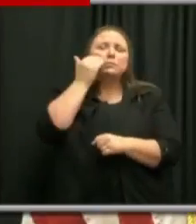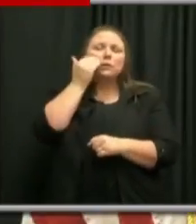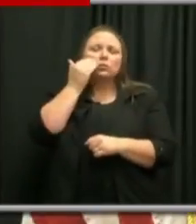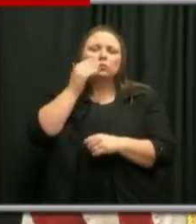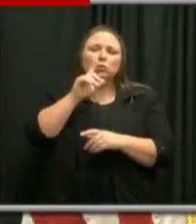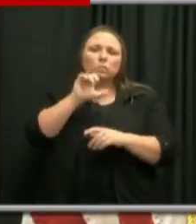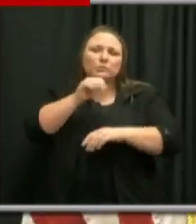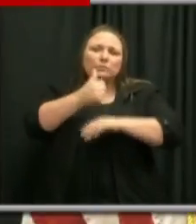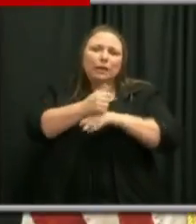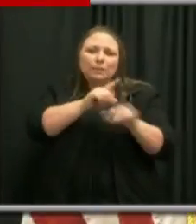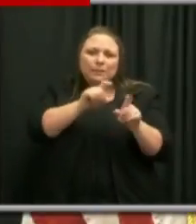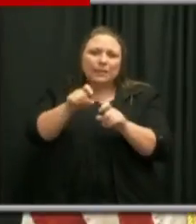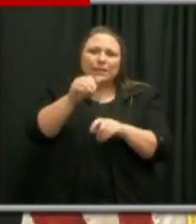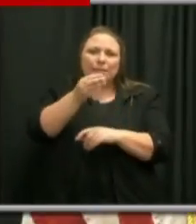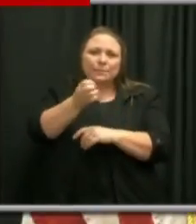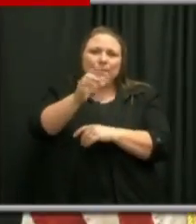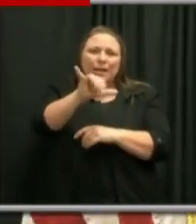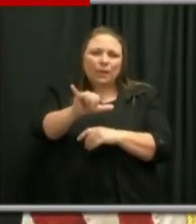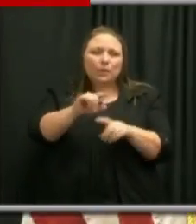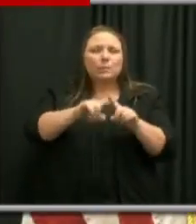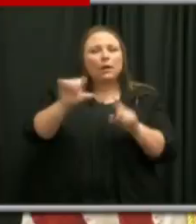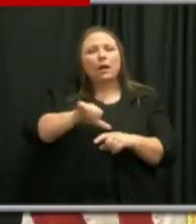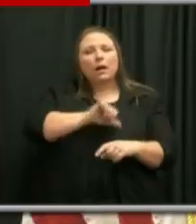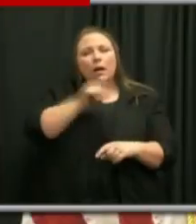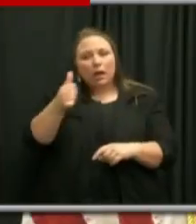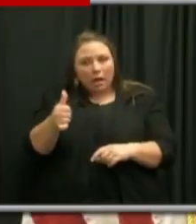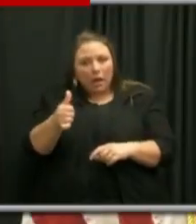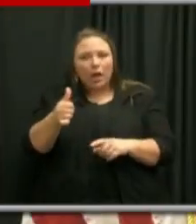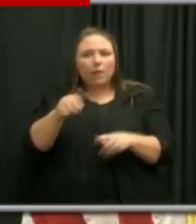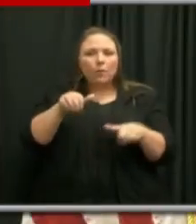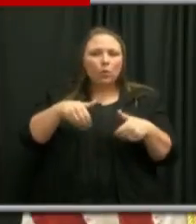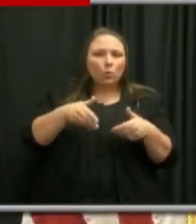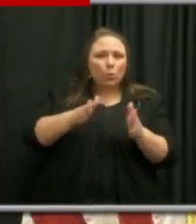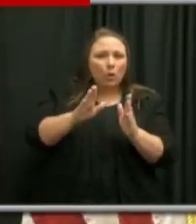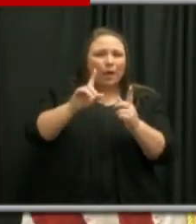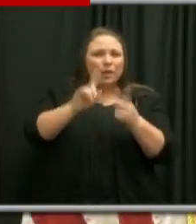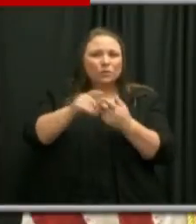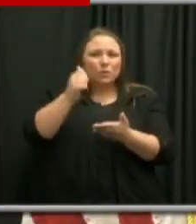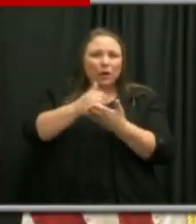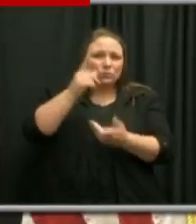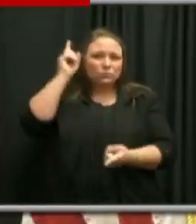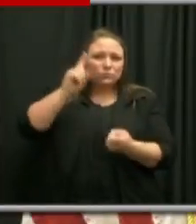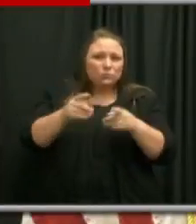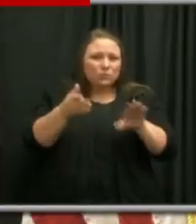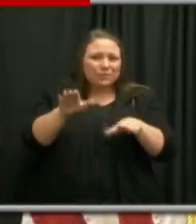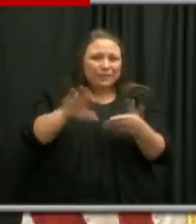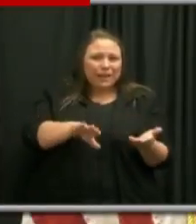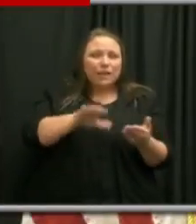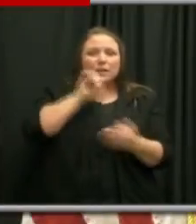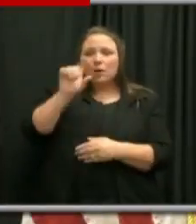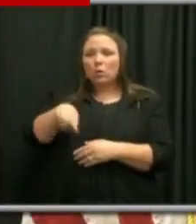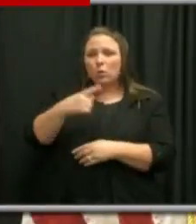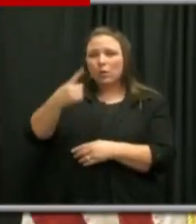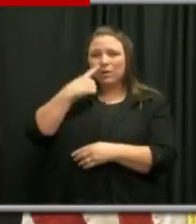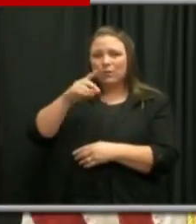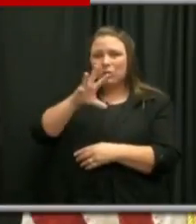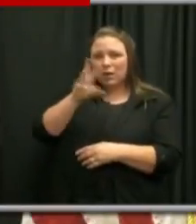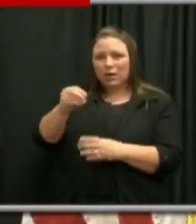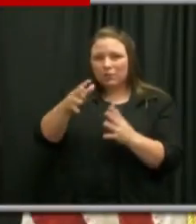at NEHARRY. What other efforts are in place to mitigate the death, not just for African Americans, but for